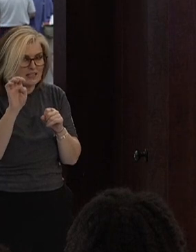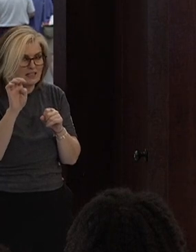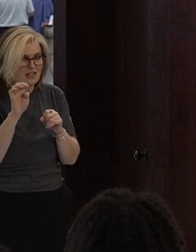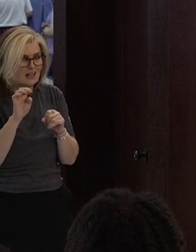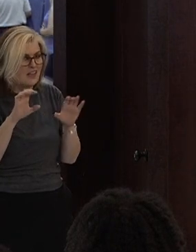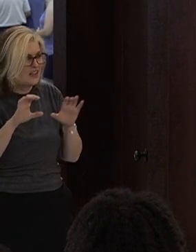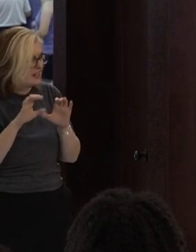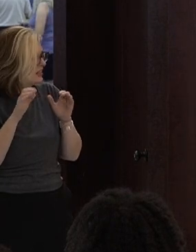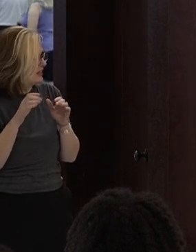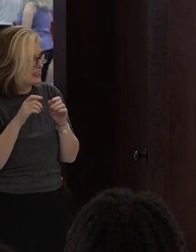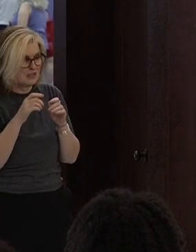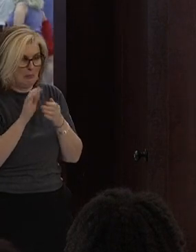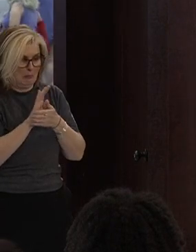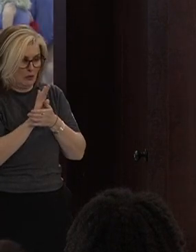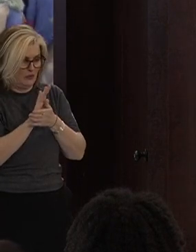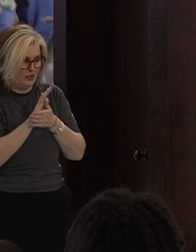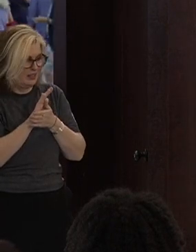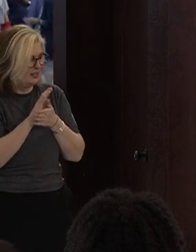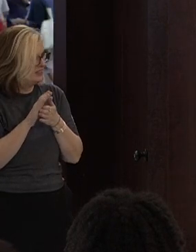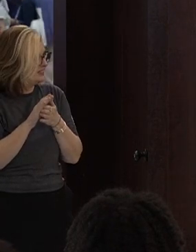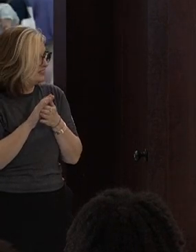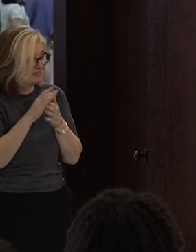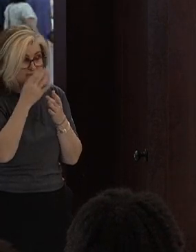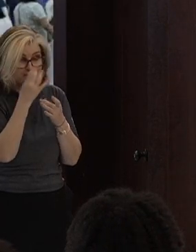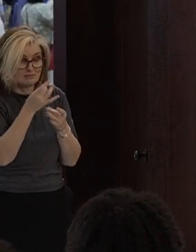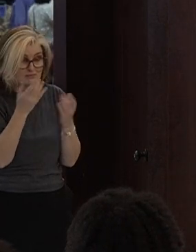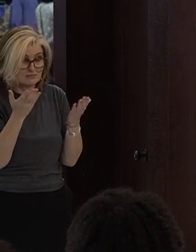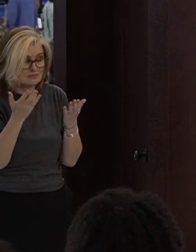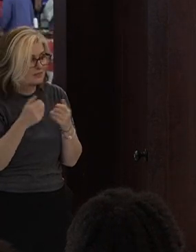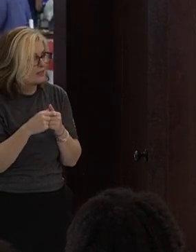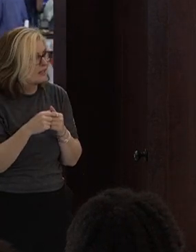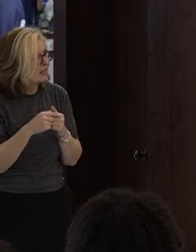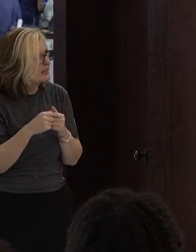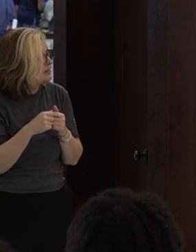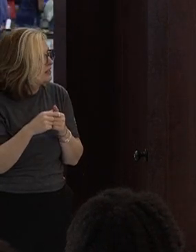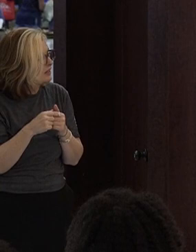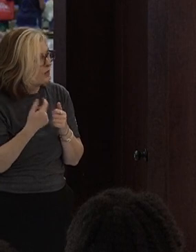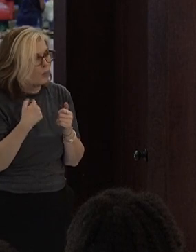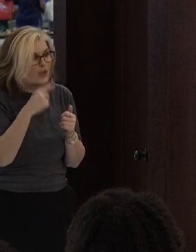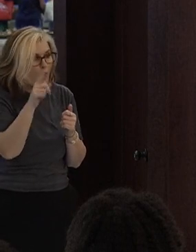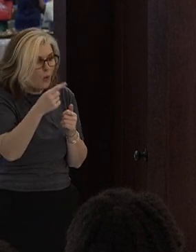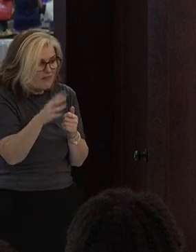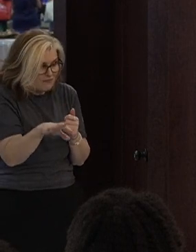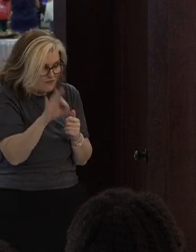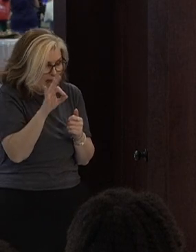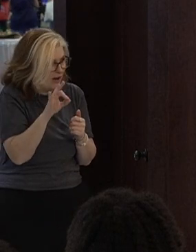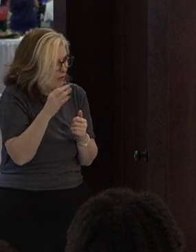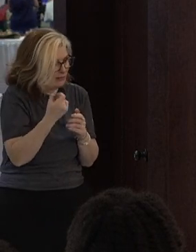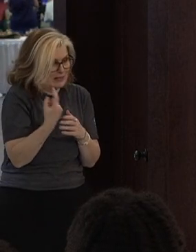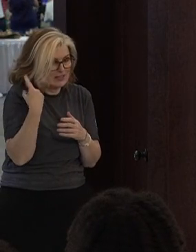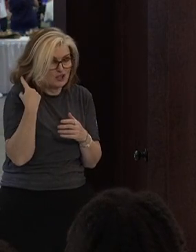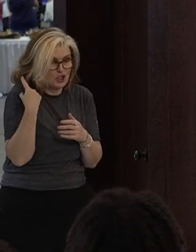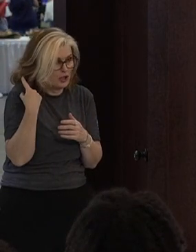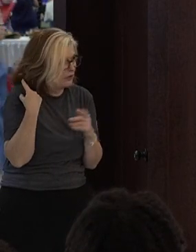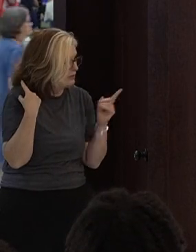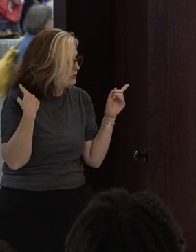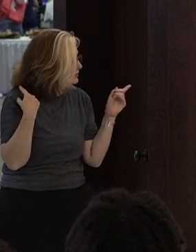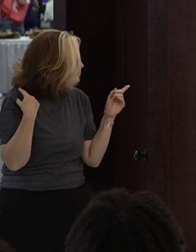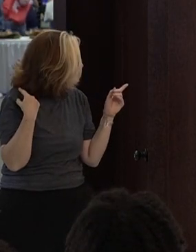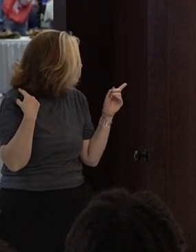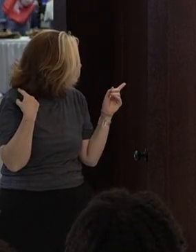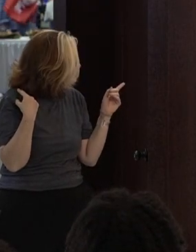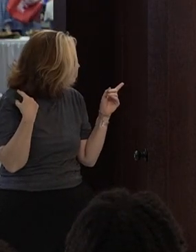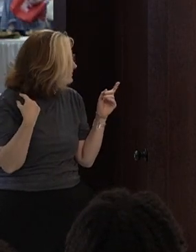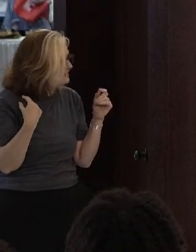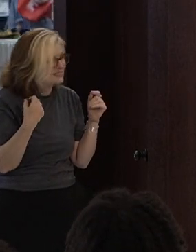they did this little movie. And interestingly enough, we only discovered this last year.